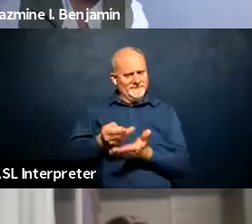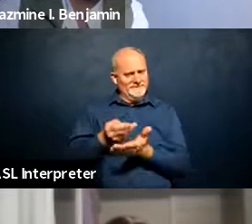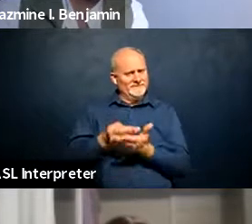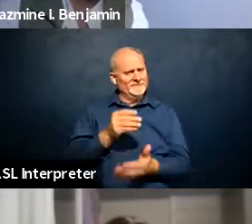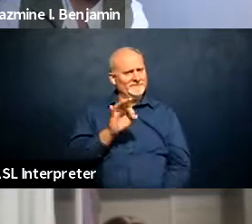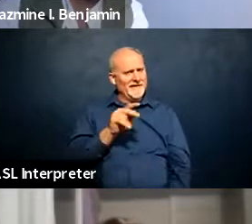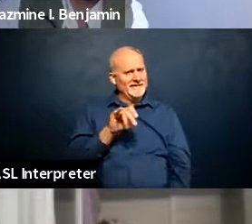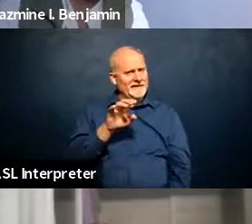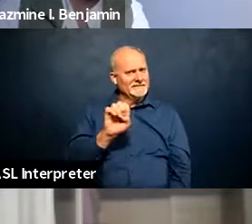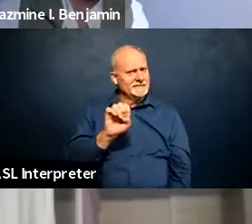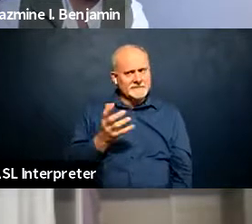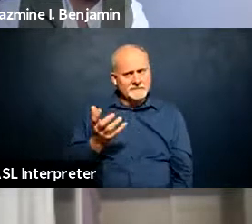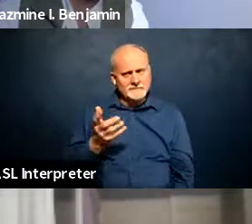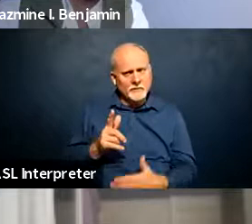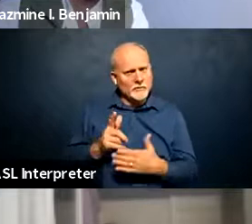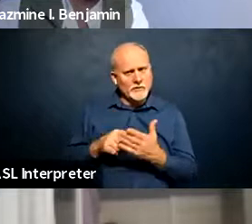Benoit?